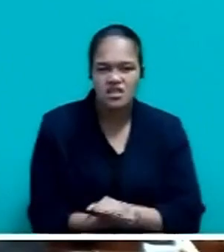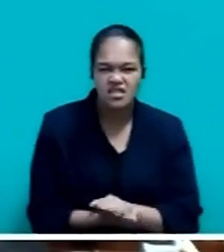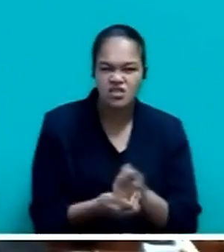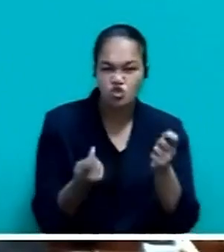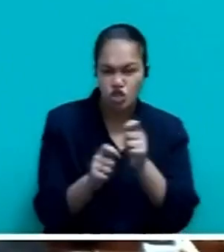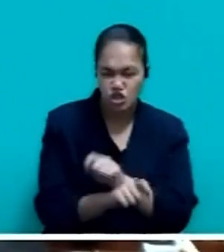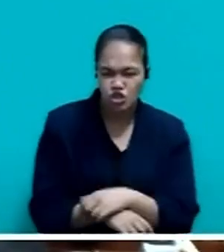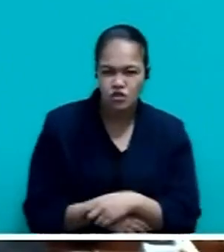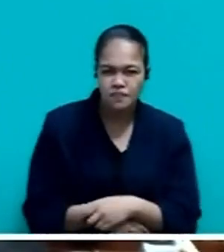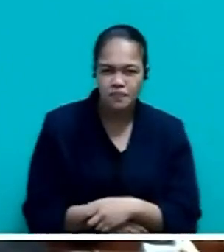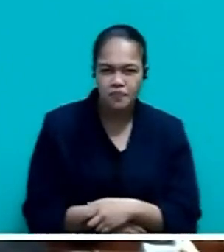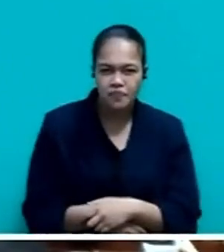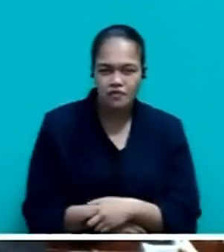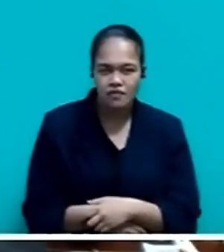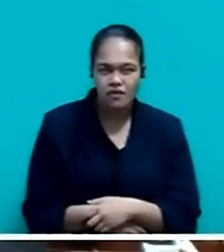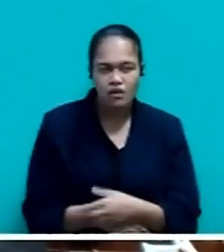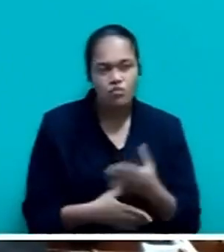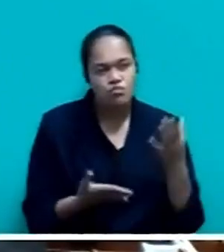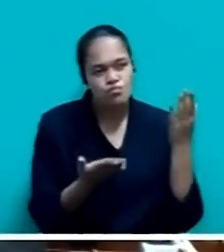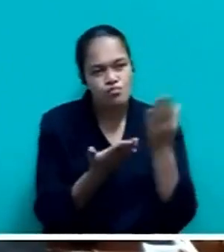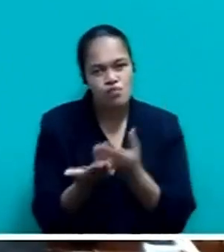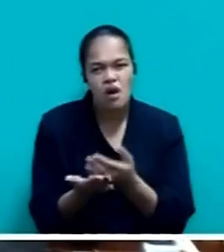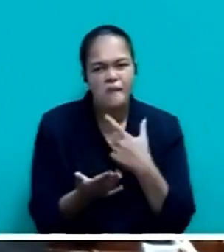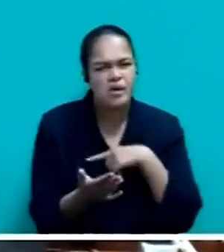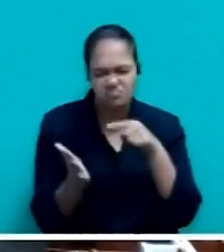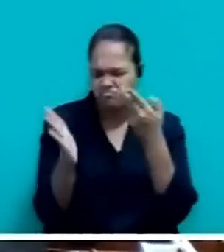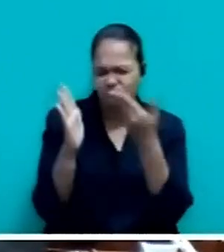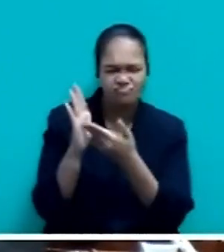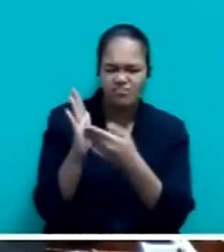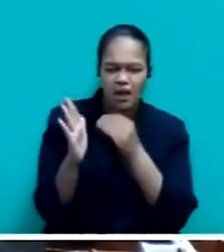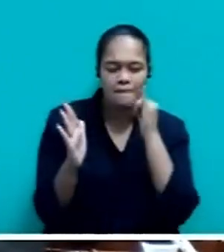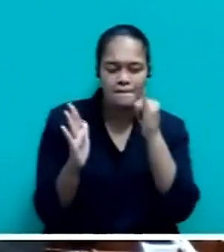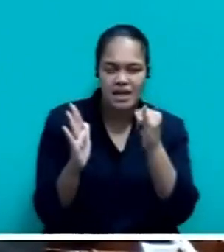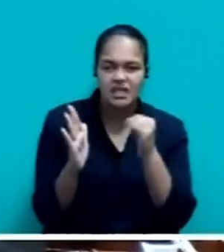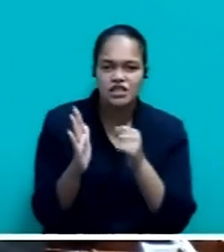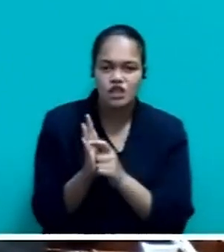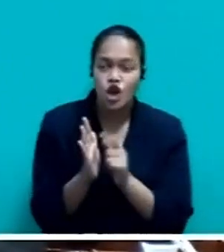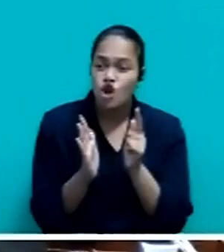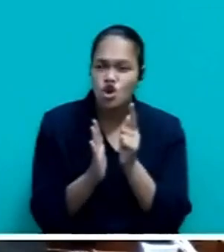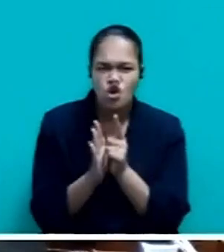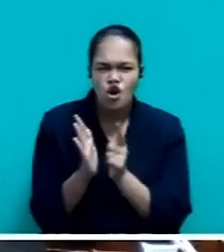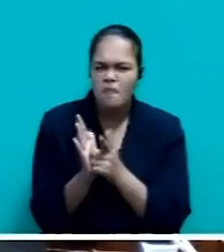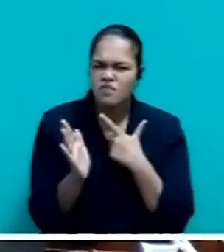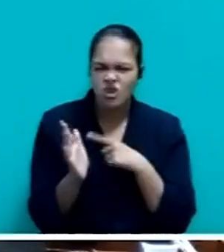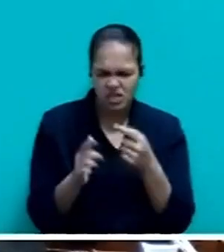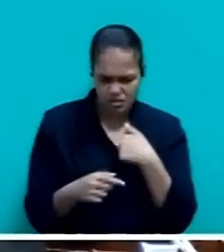change that was brought. It's a bad law. And let's debate it on Friday and do it.